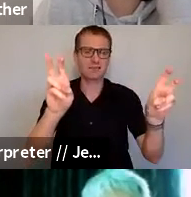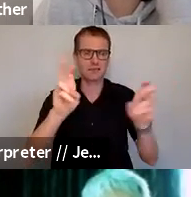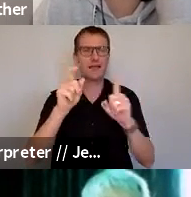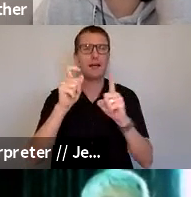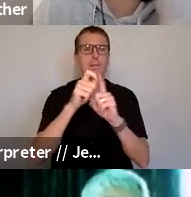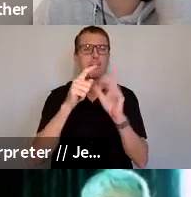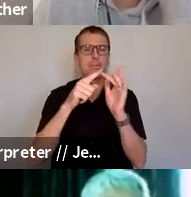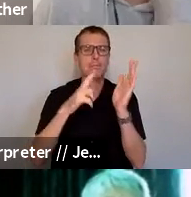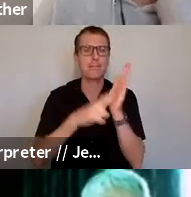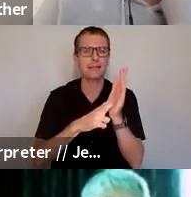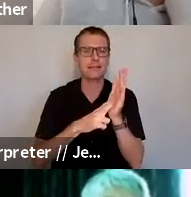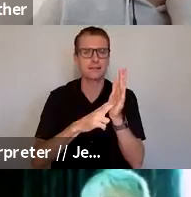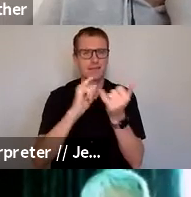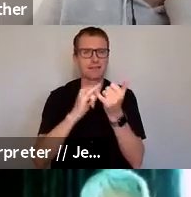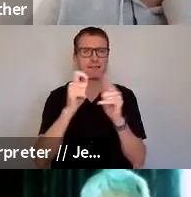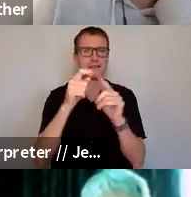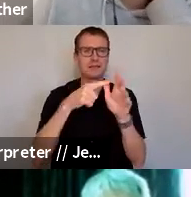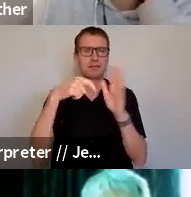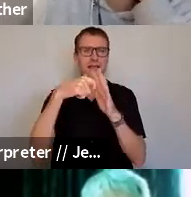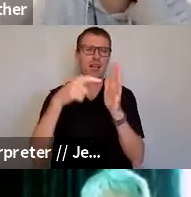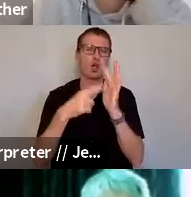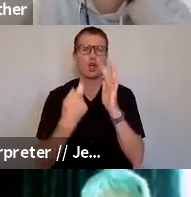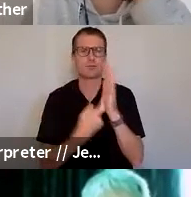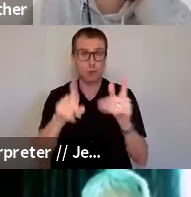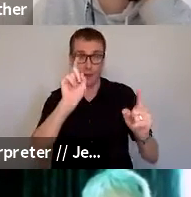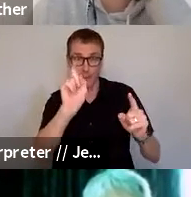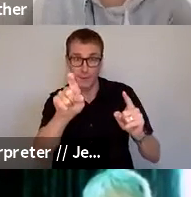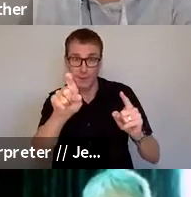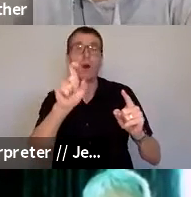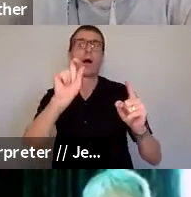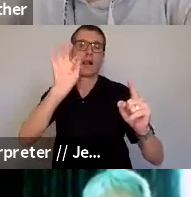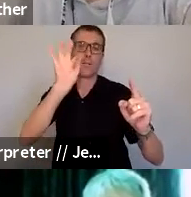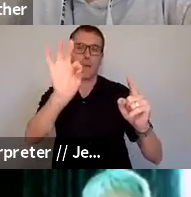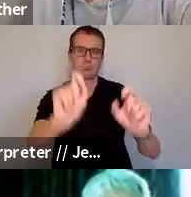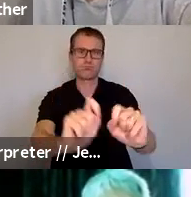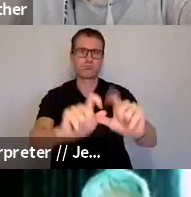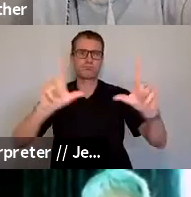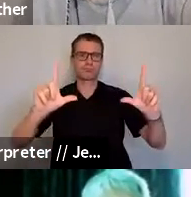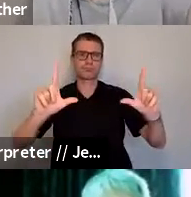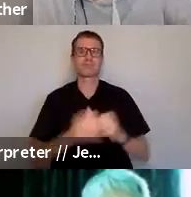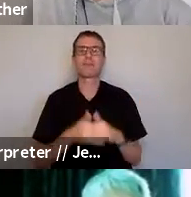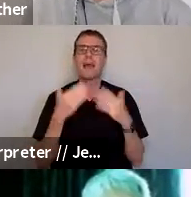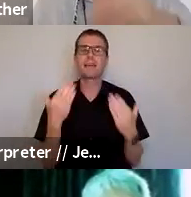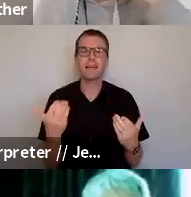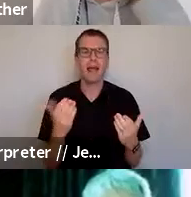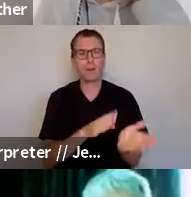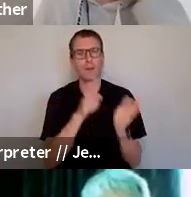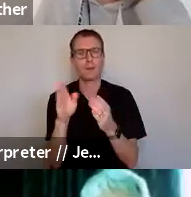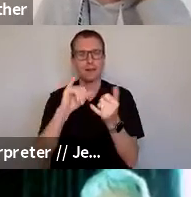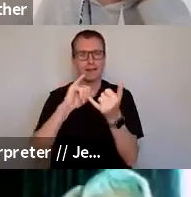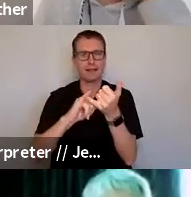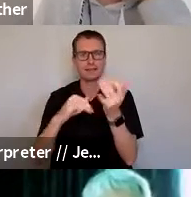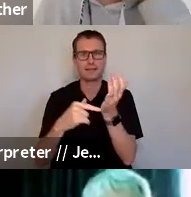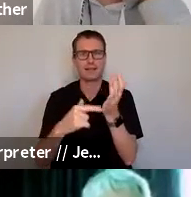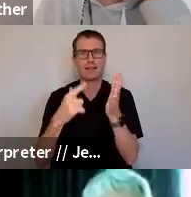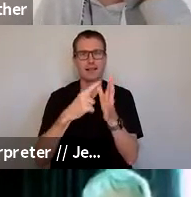the way through. Stace Robertson, you introduce yourself and tell us who you'd like to hug. Good day